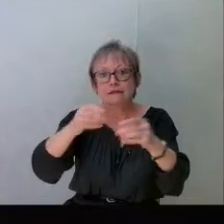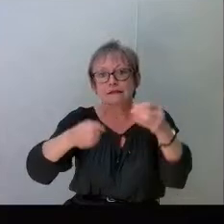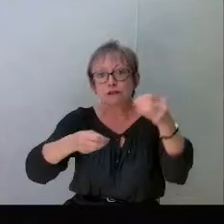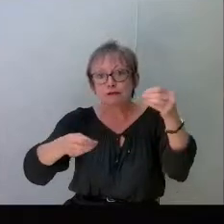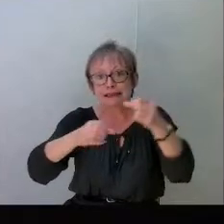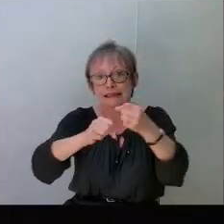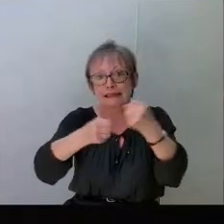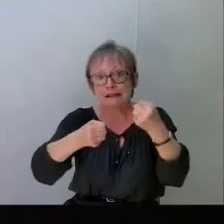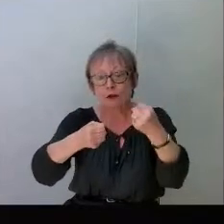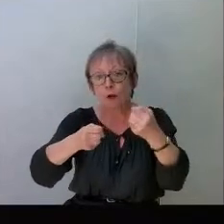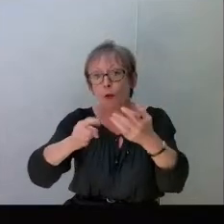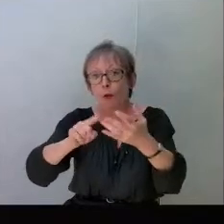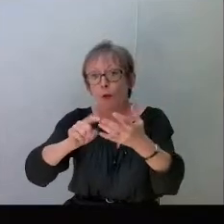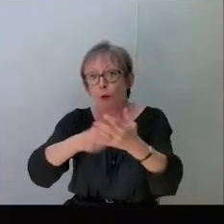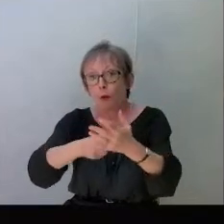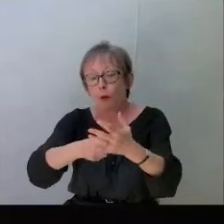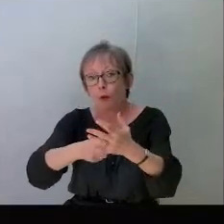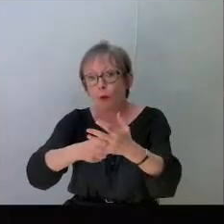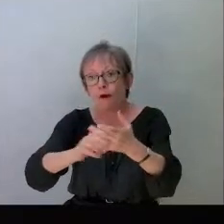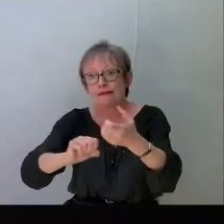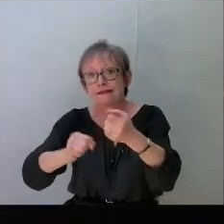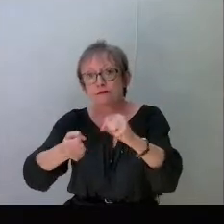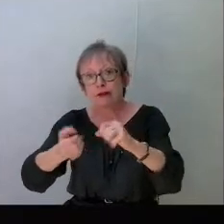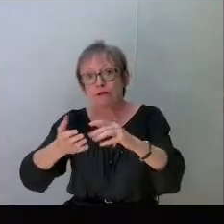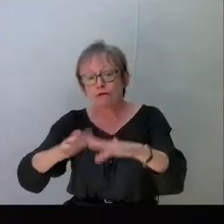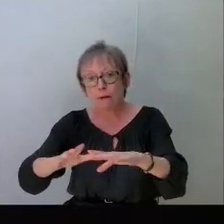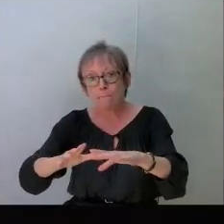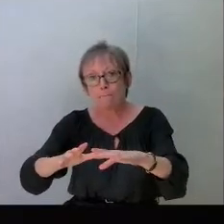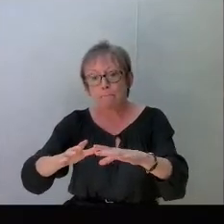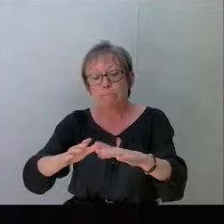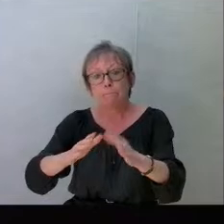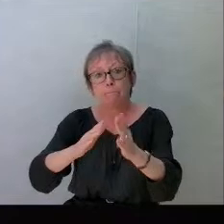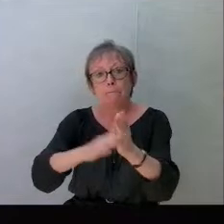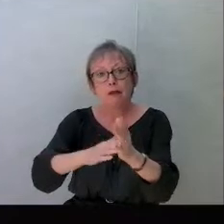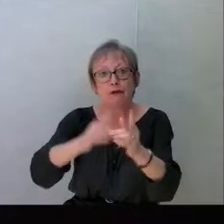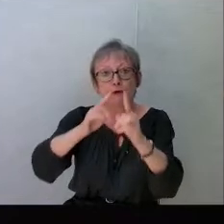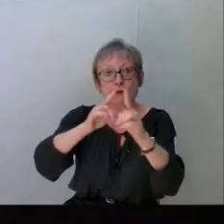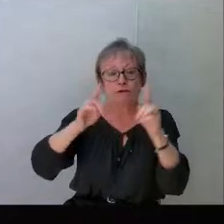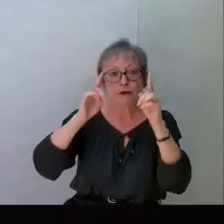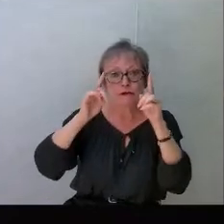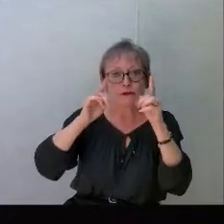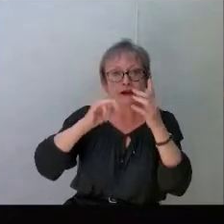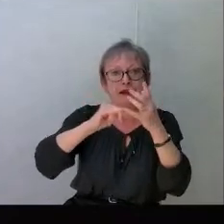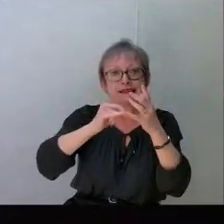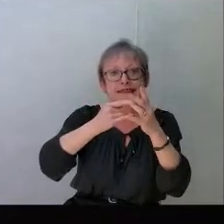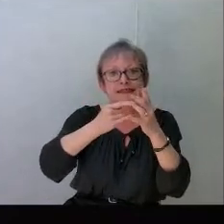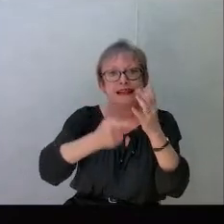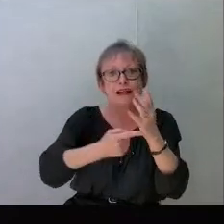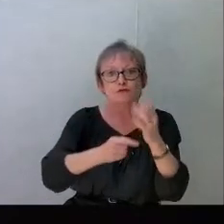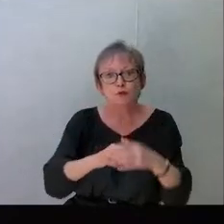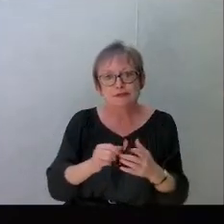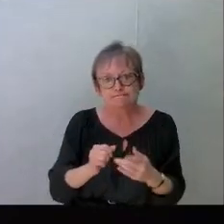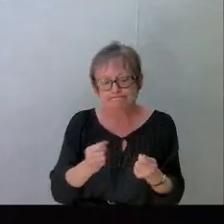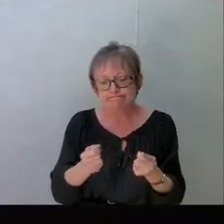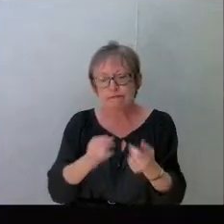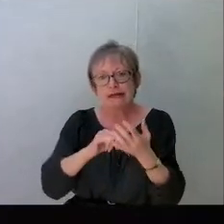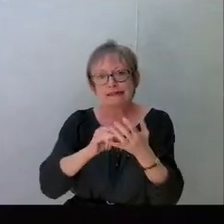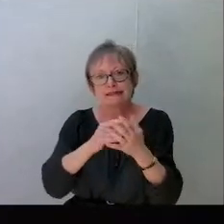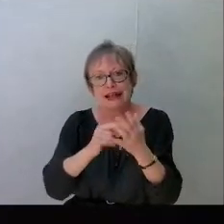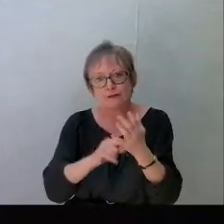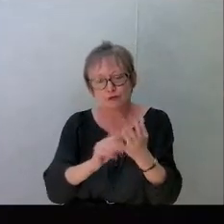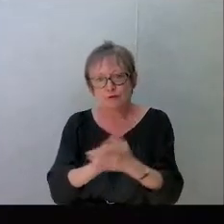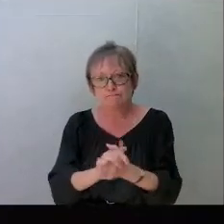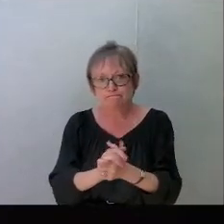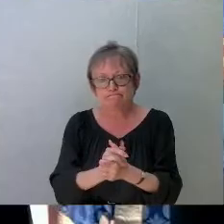could graduate with a degree from our mother university at the time, St Andrews. George not